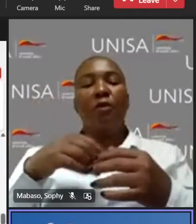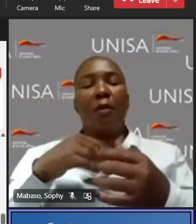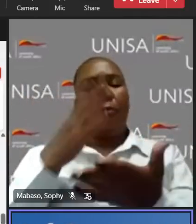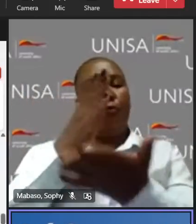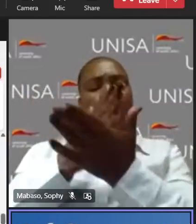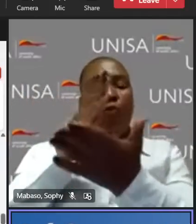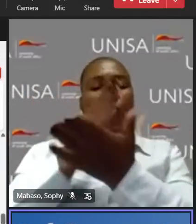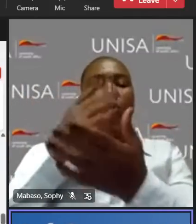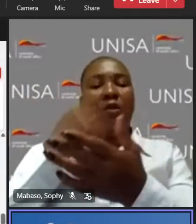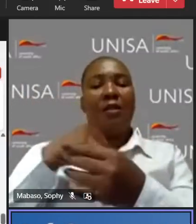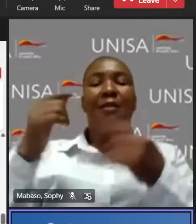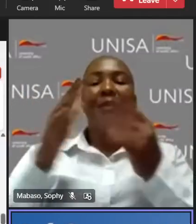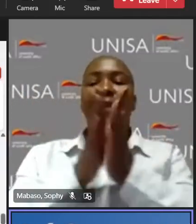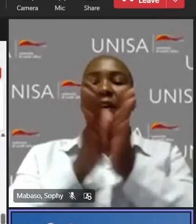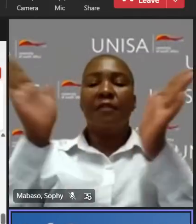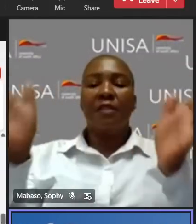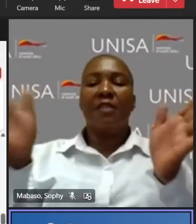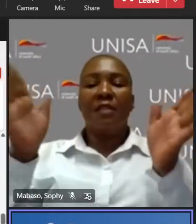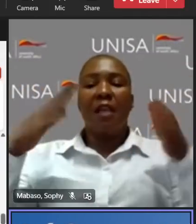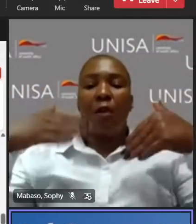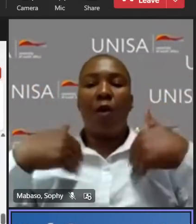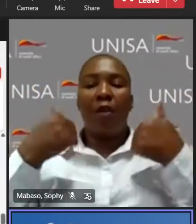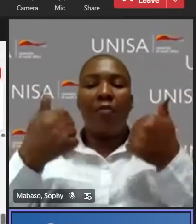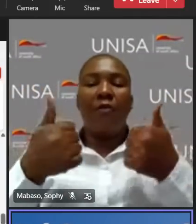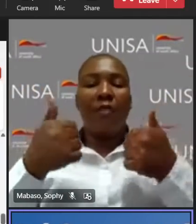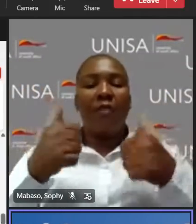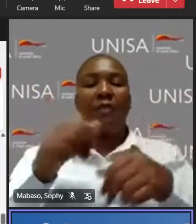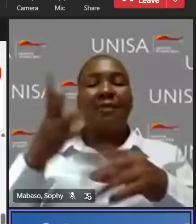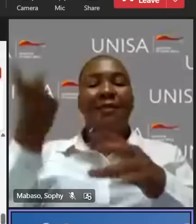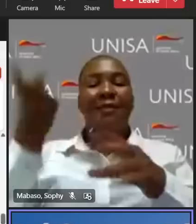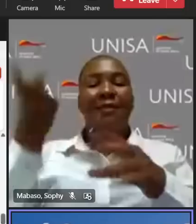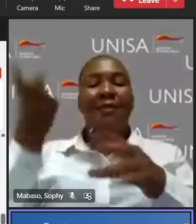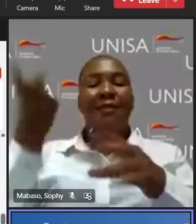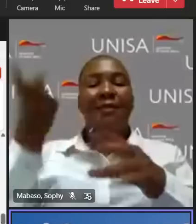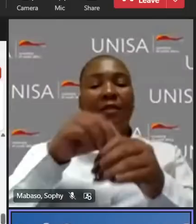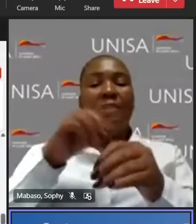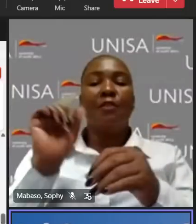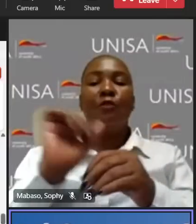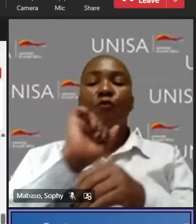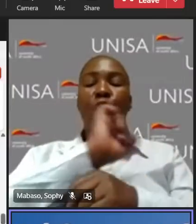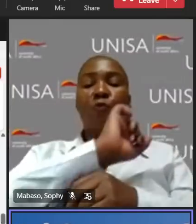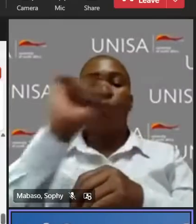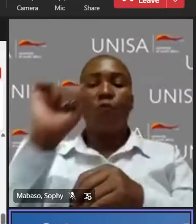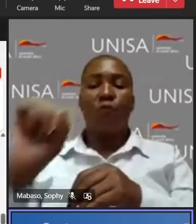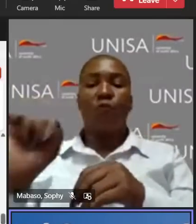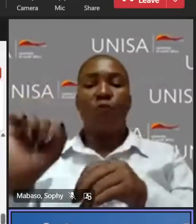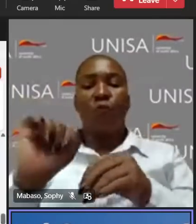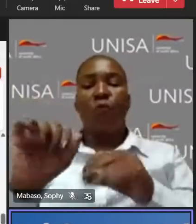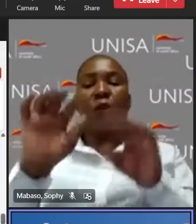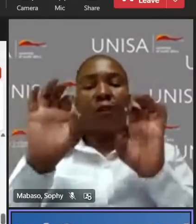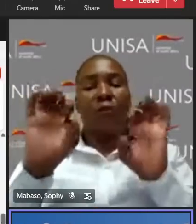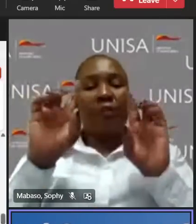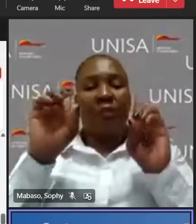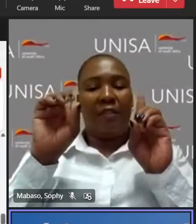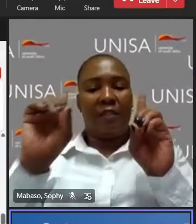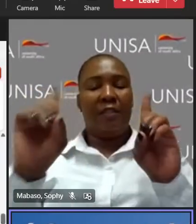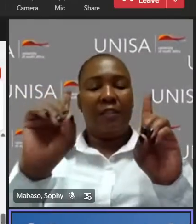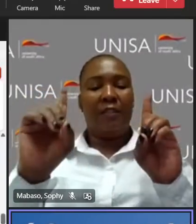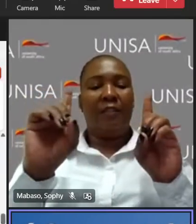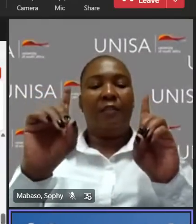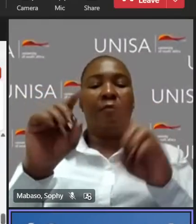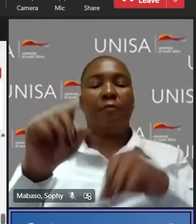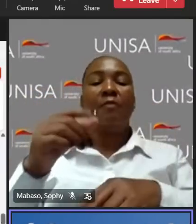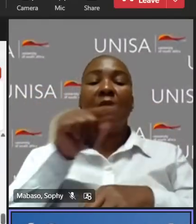that diversity and well-being is included in your curriculum. And then we